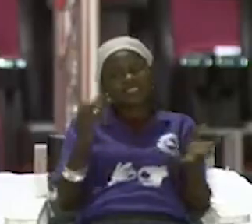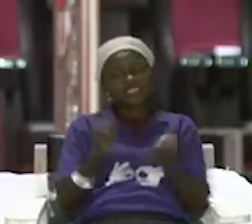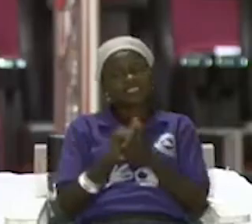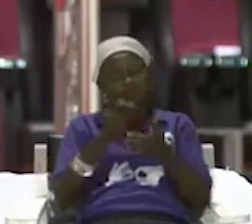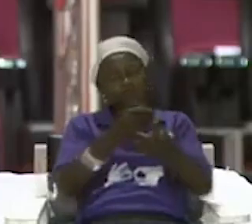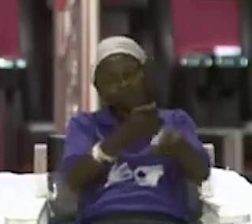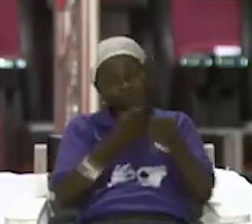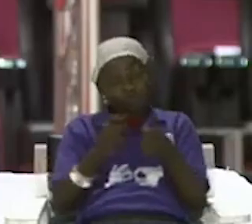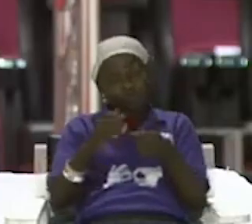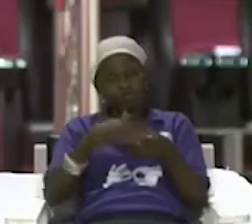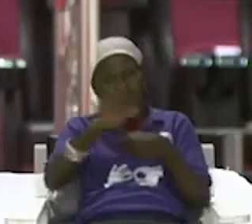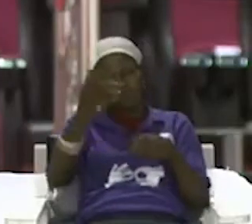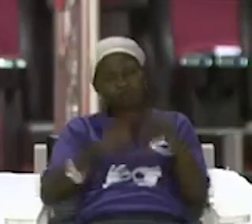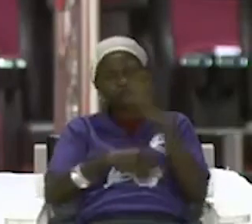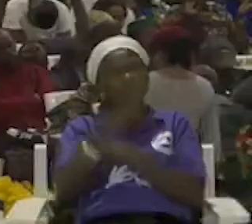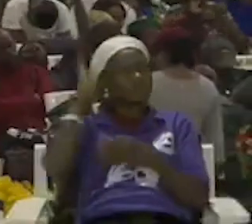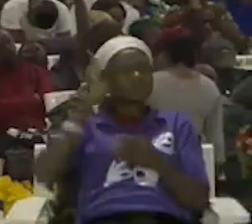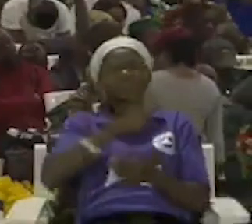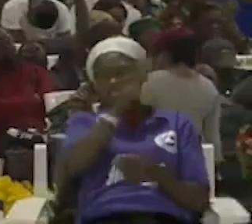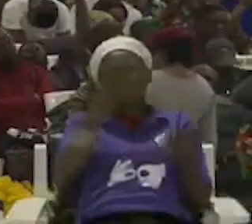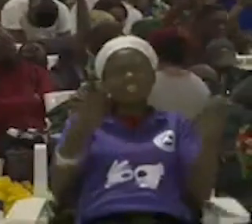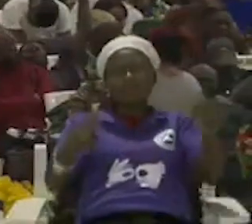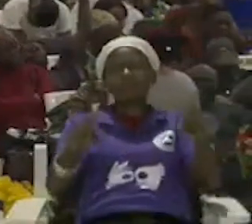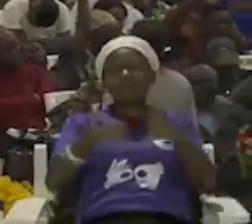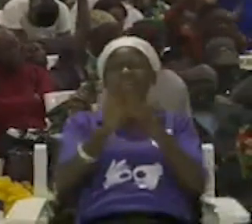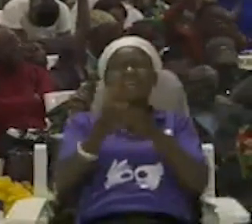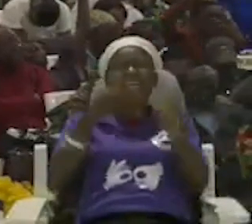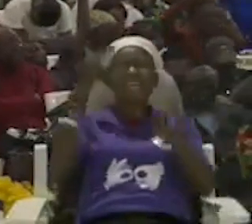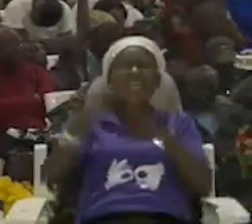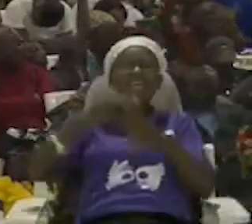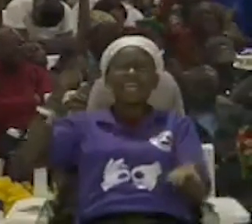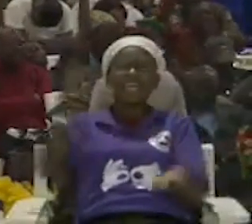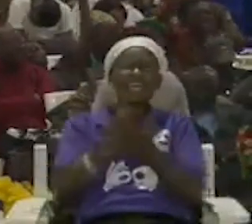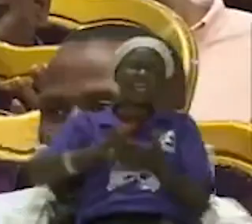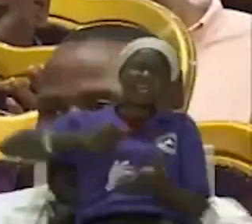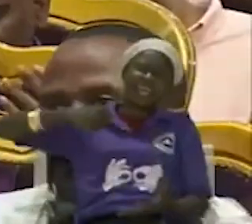you away from God will never happen to you.